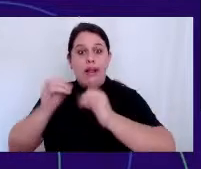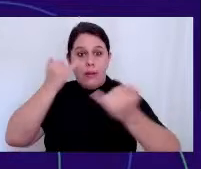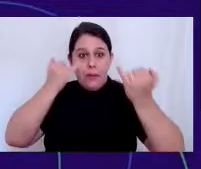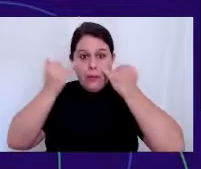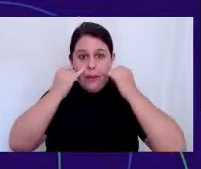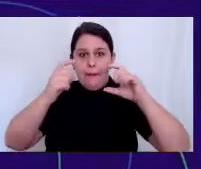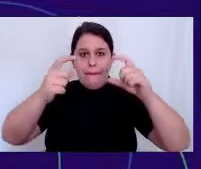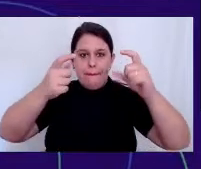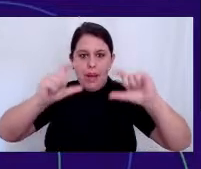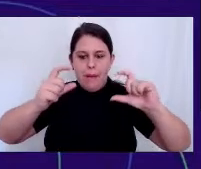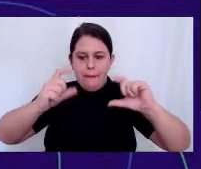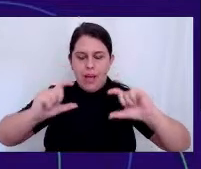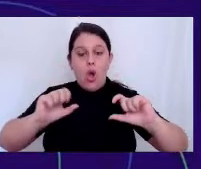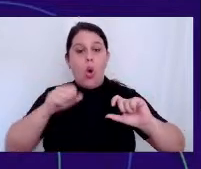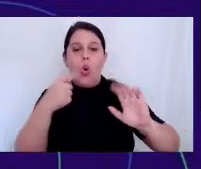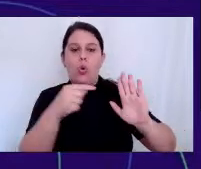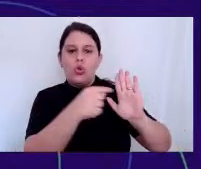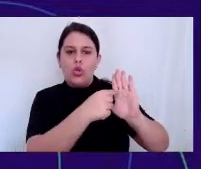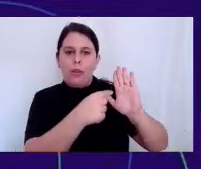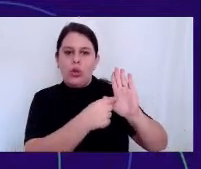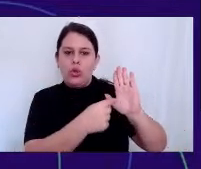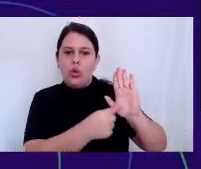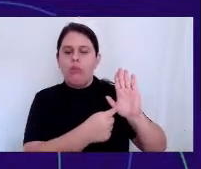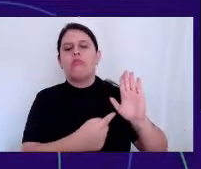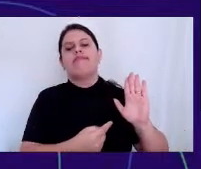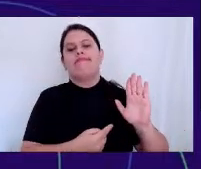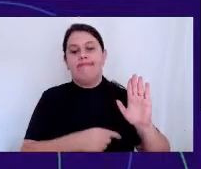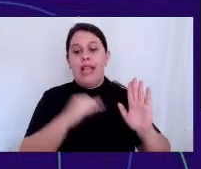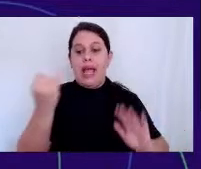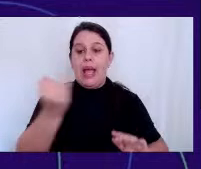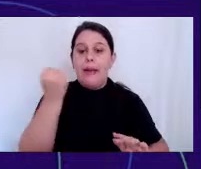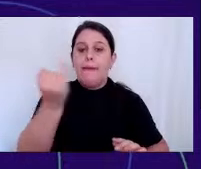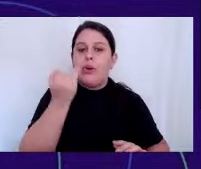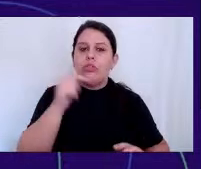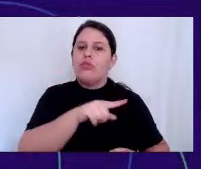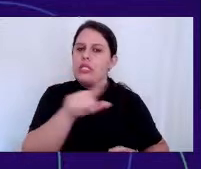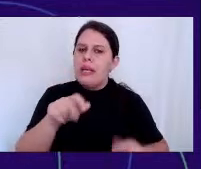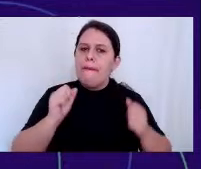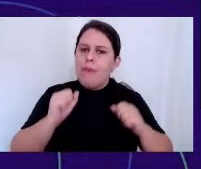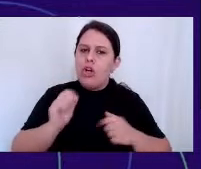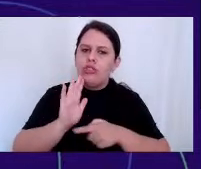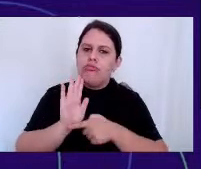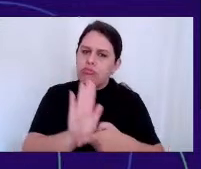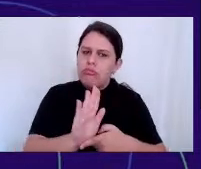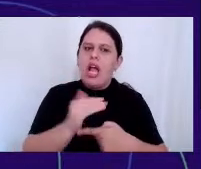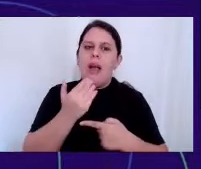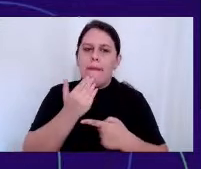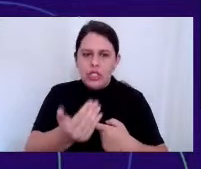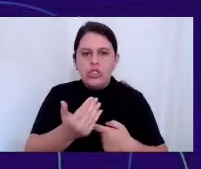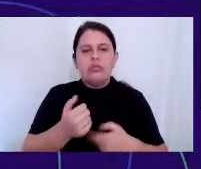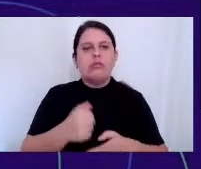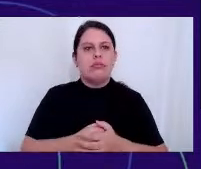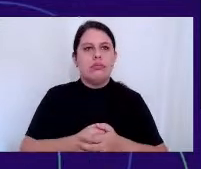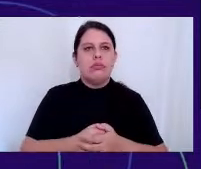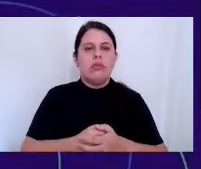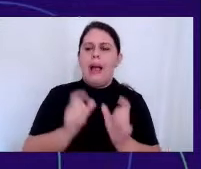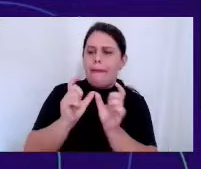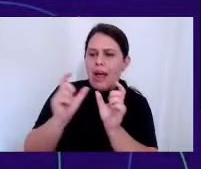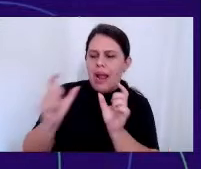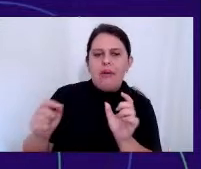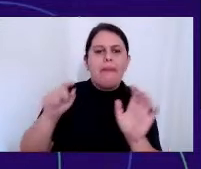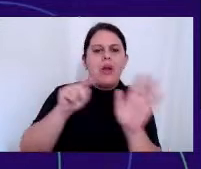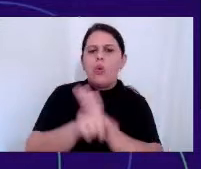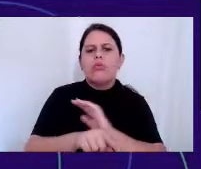actually ask for help. You can, in your own words, ask ChatGPT what you'd like to do, and it can actually help you become a